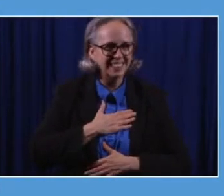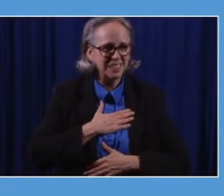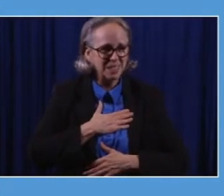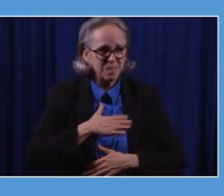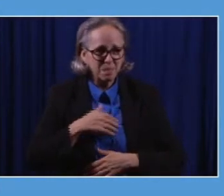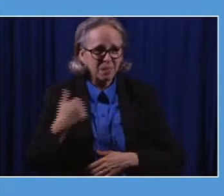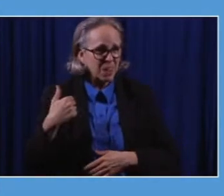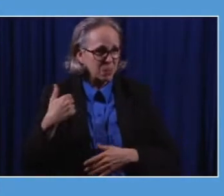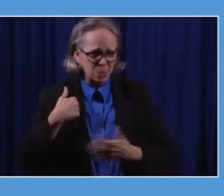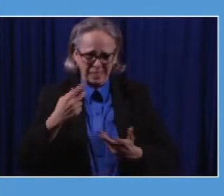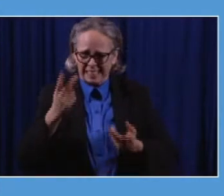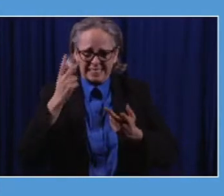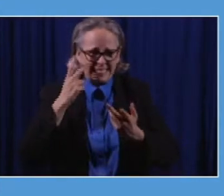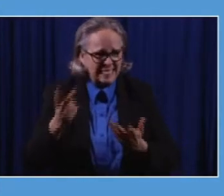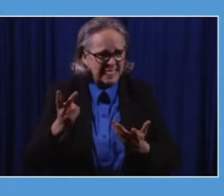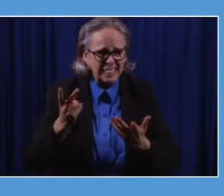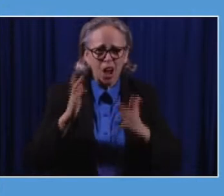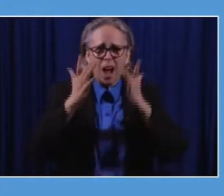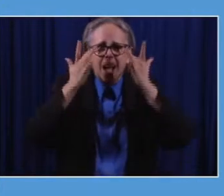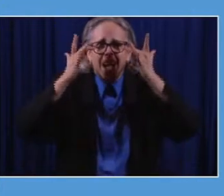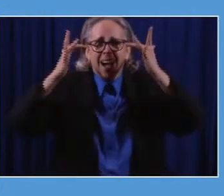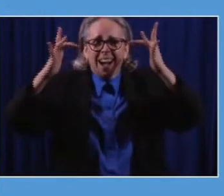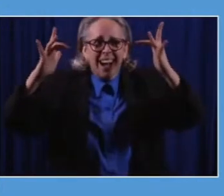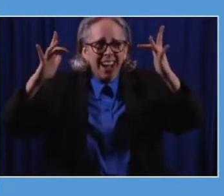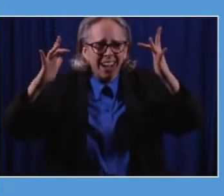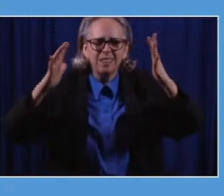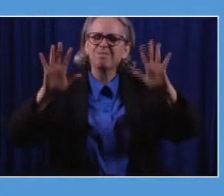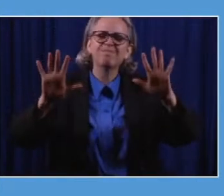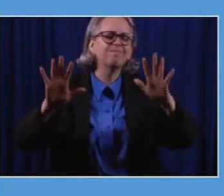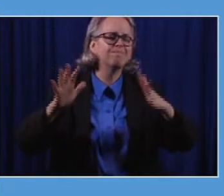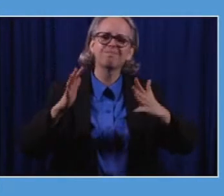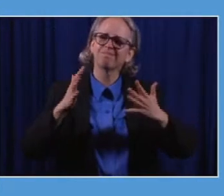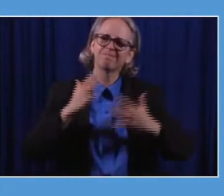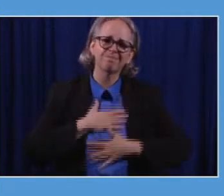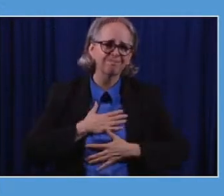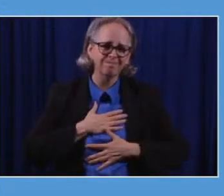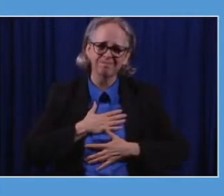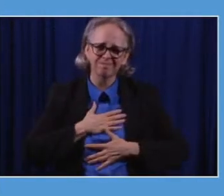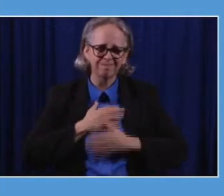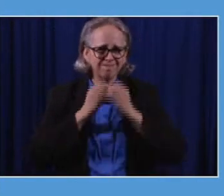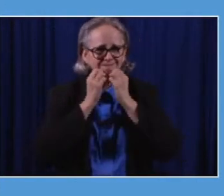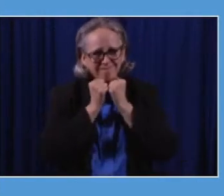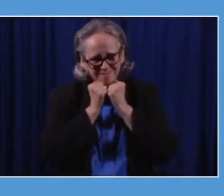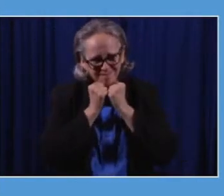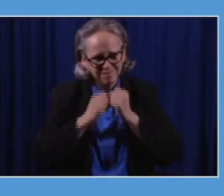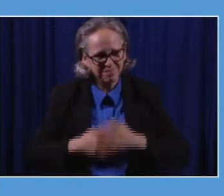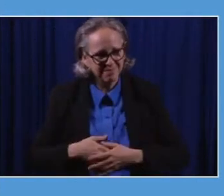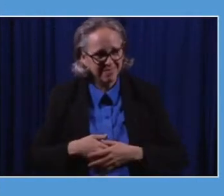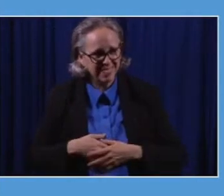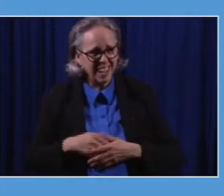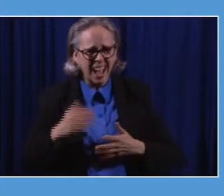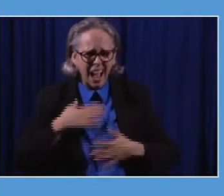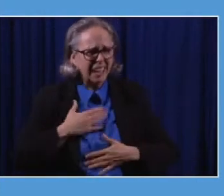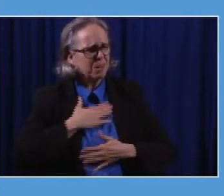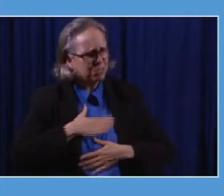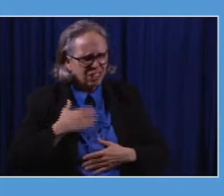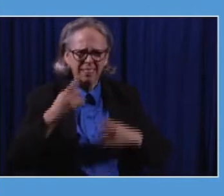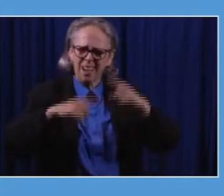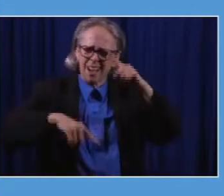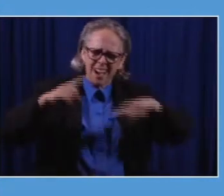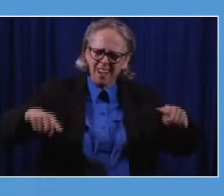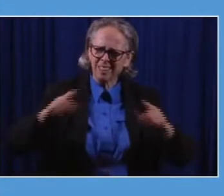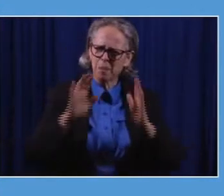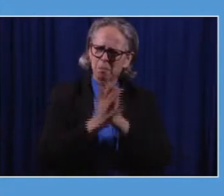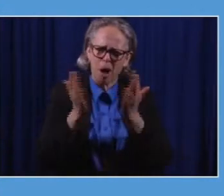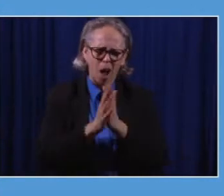through my daughter has been incredible and absolutely a treasure in our lives. And I like the variety of the books that the